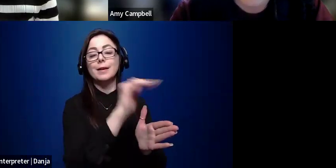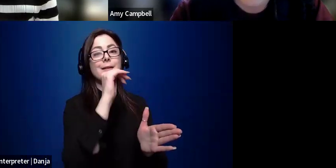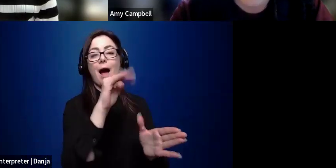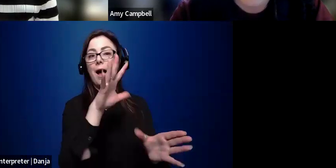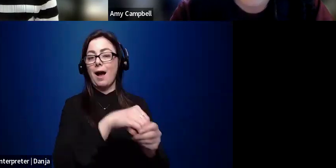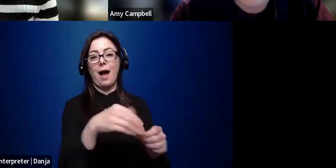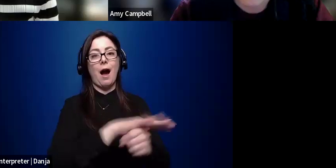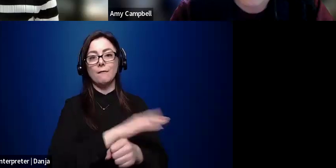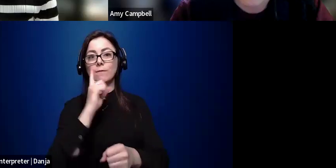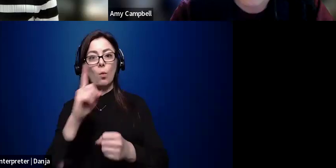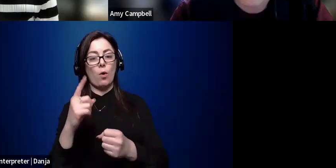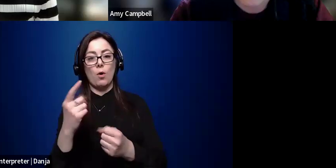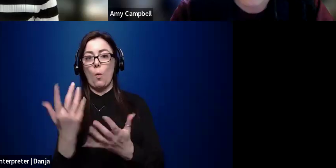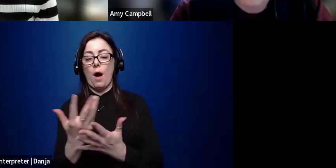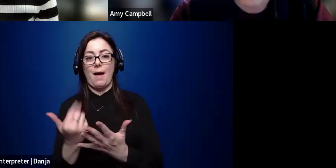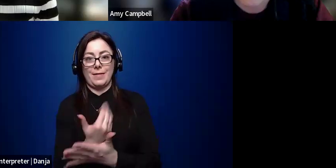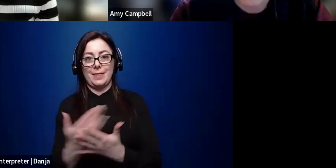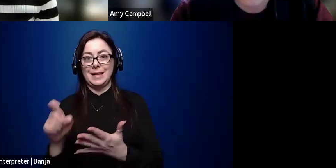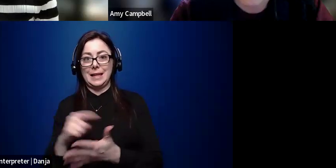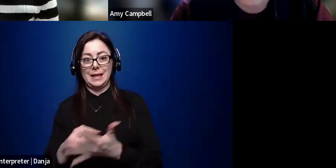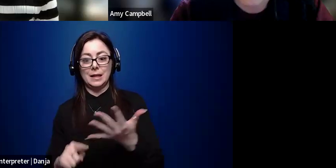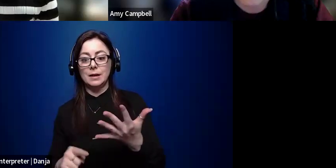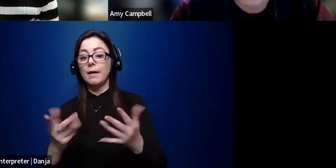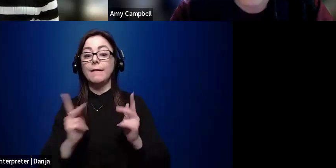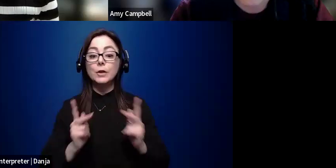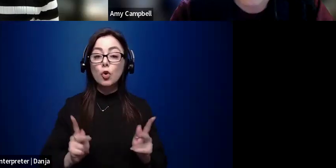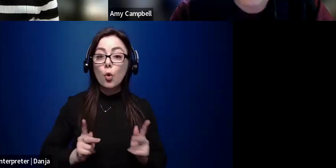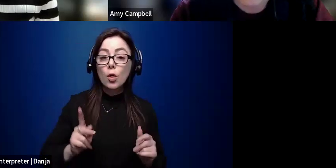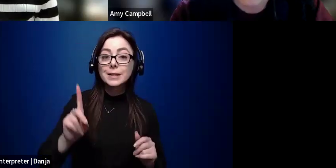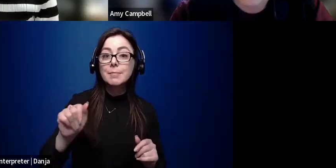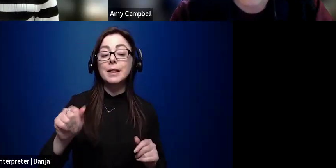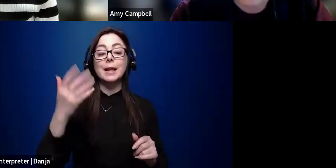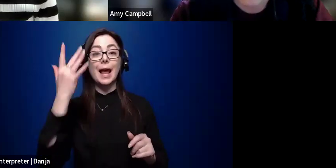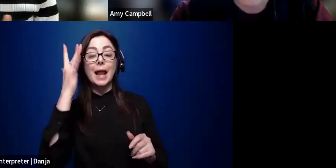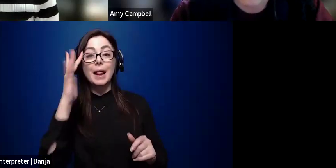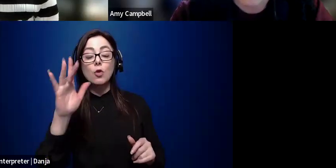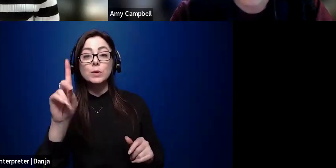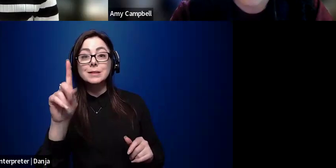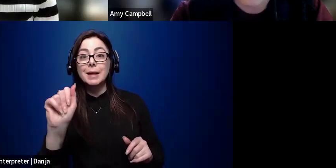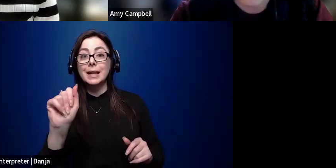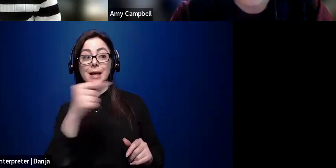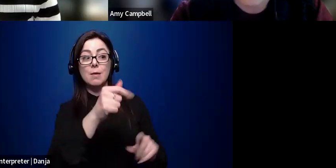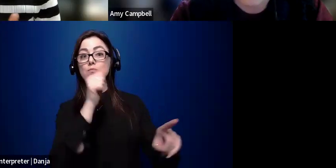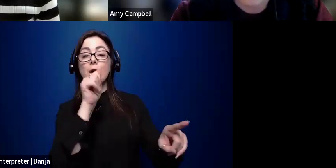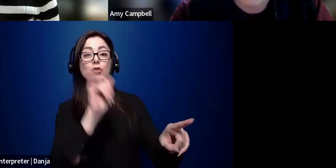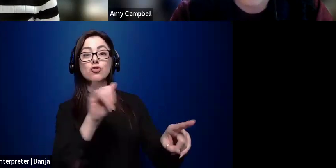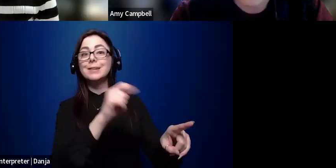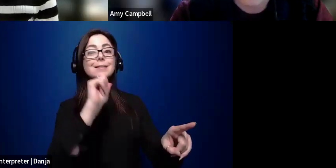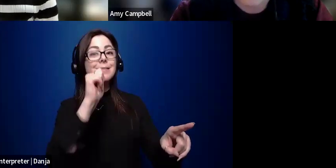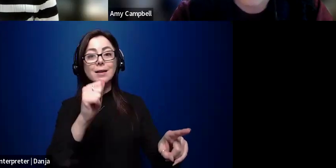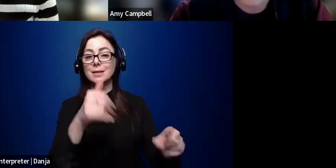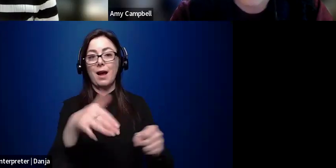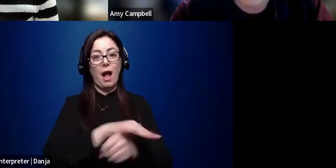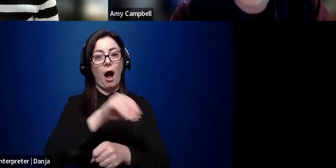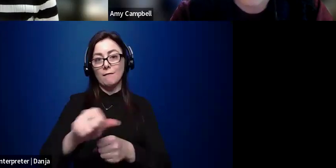it's physical disabilities or intellectual, developmental disabilities, and private insurance doesn't cover all